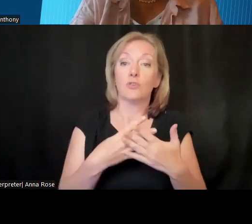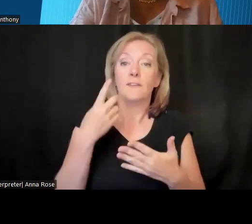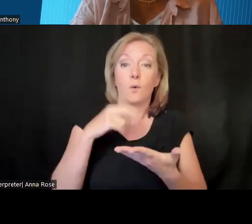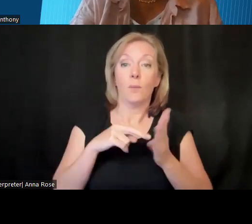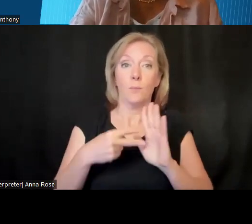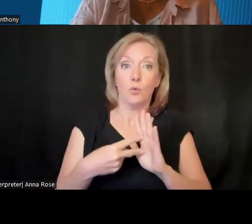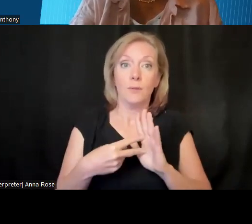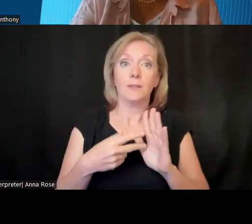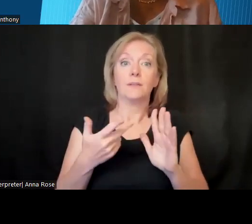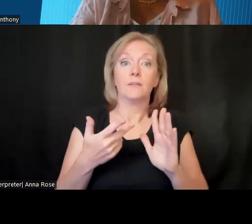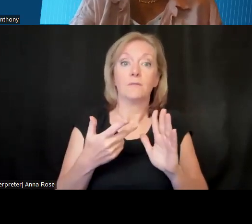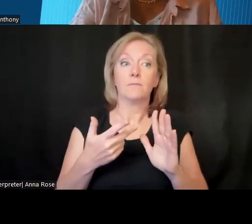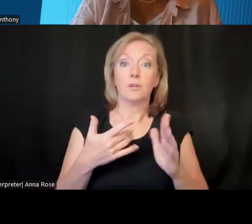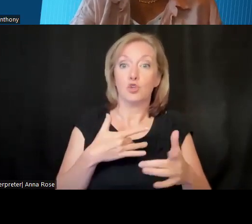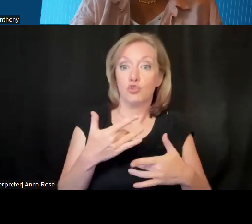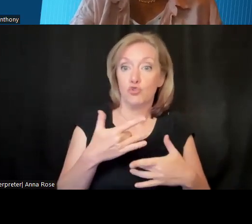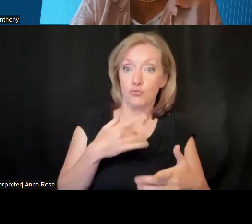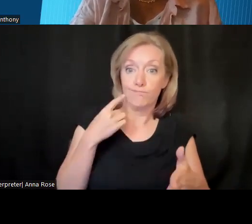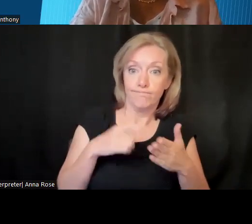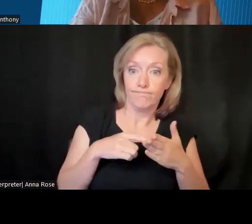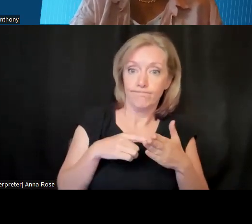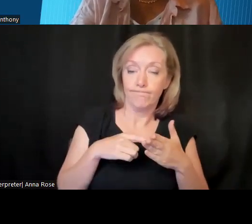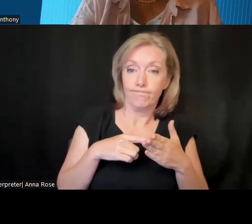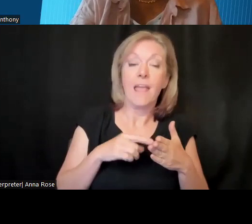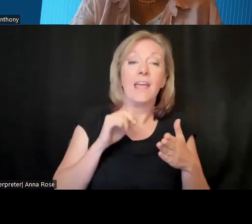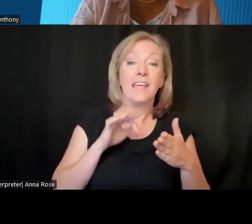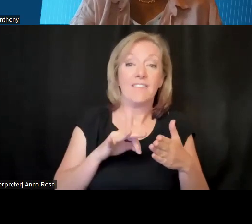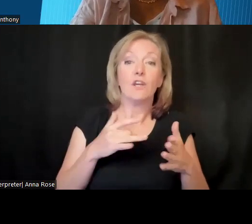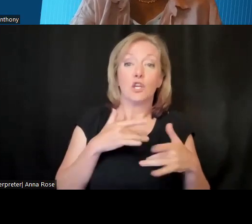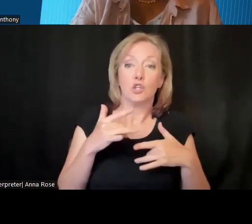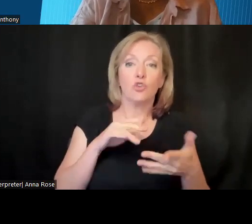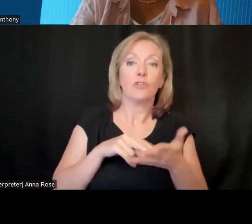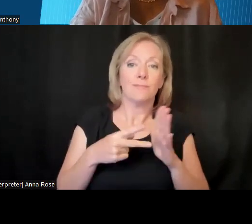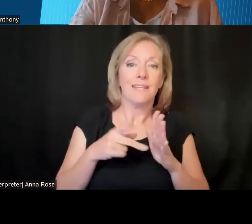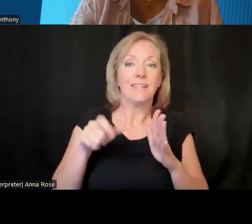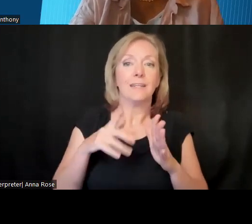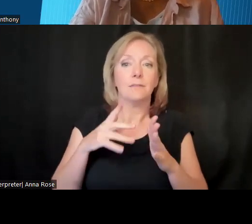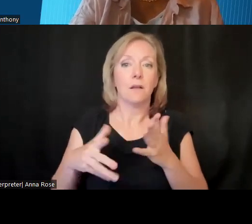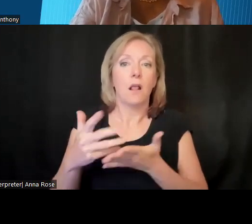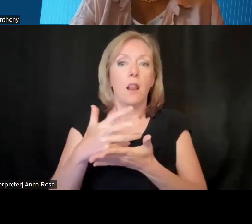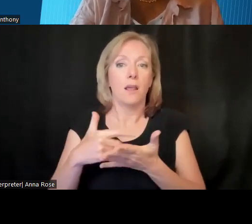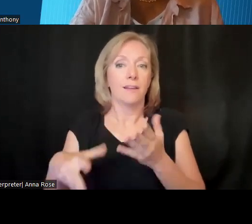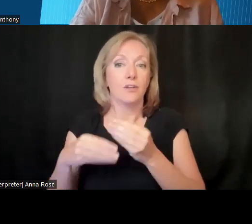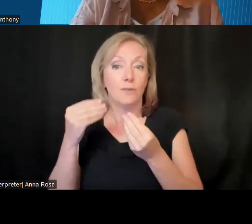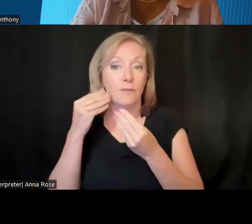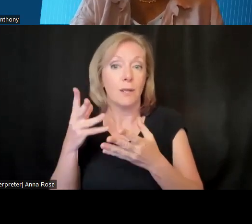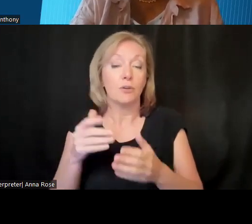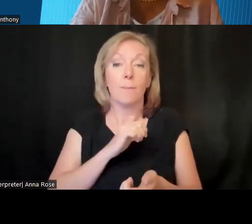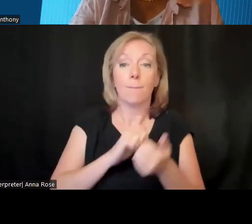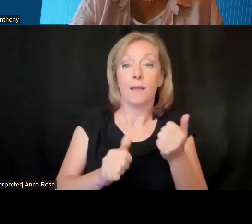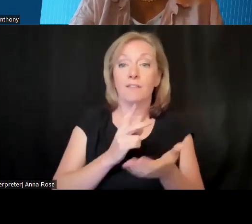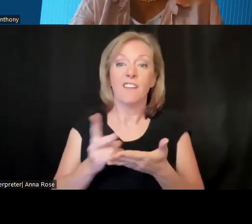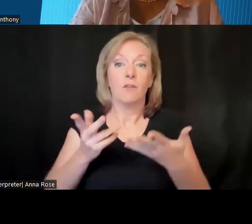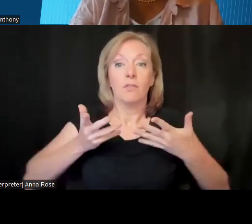whether or not we are concerned enough for additional information to be gathered. You either pass or you